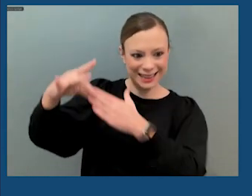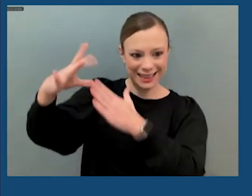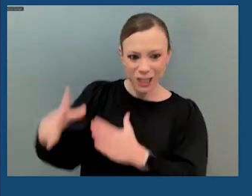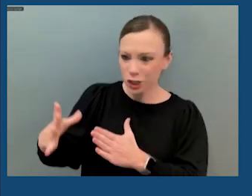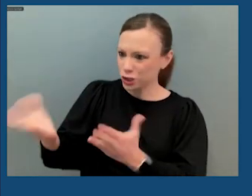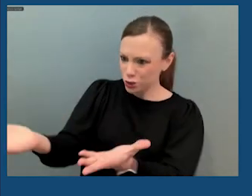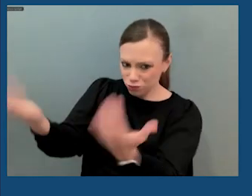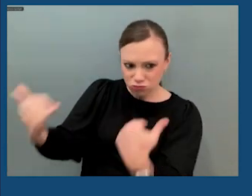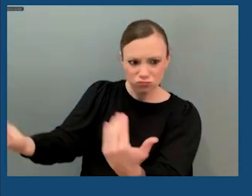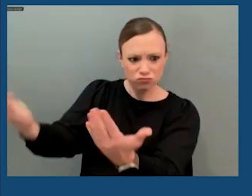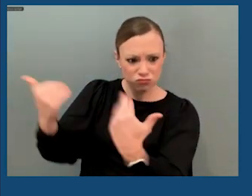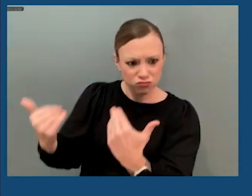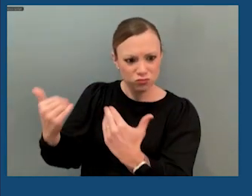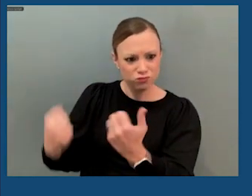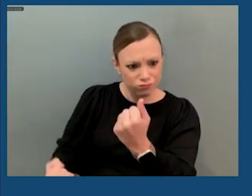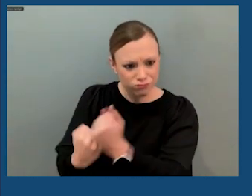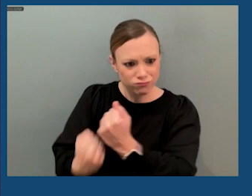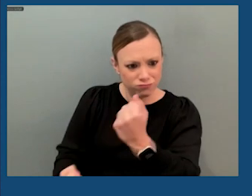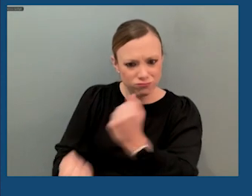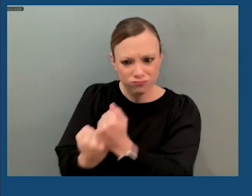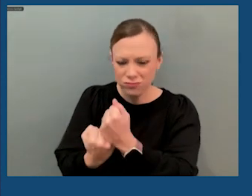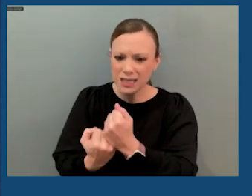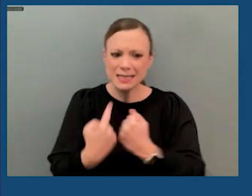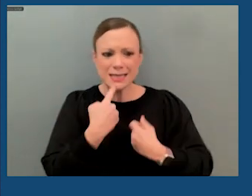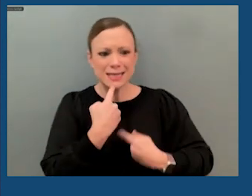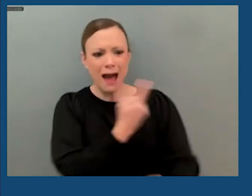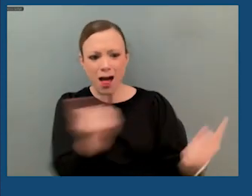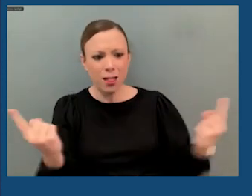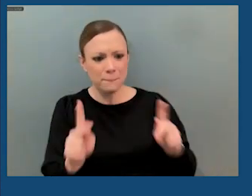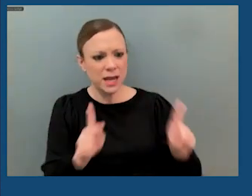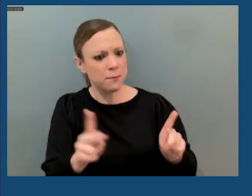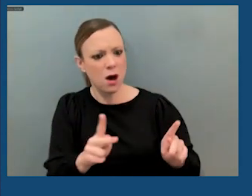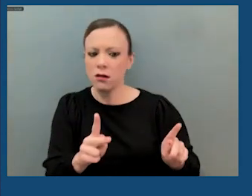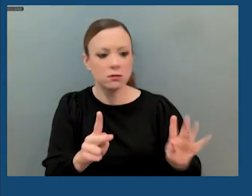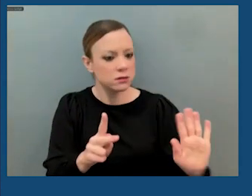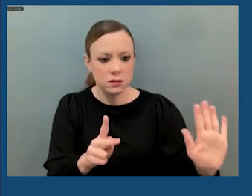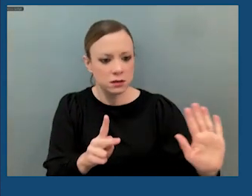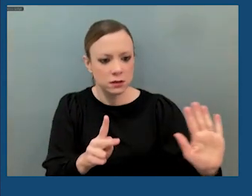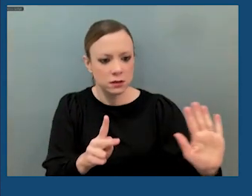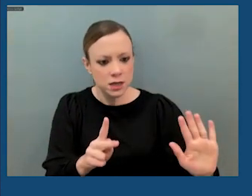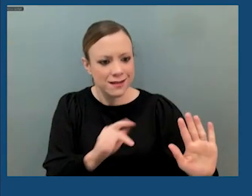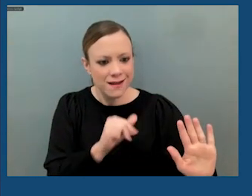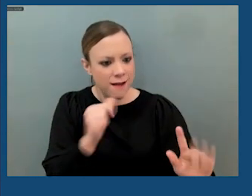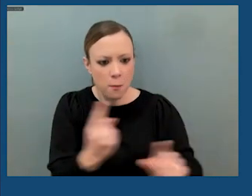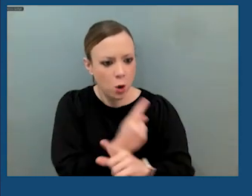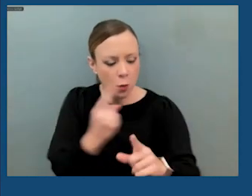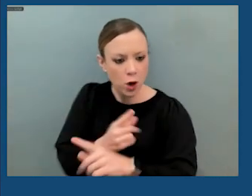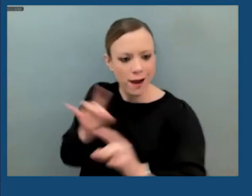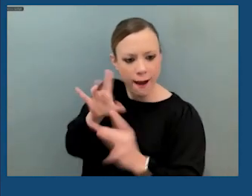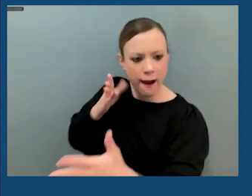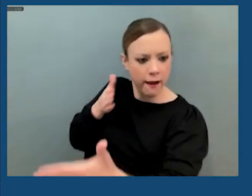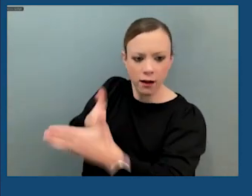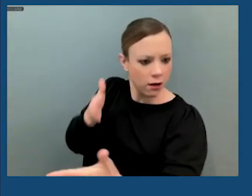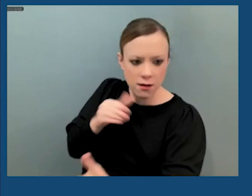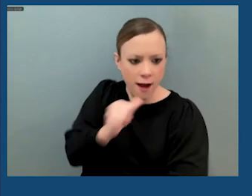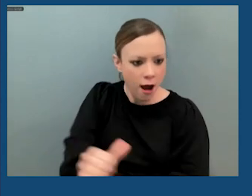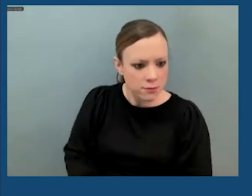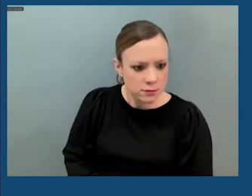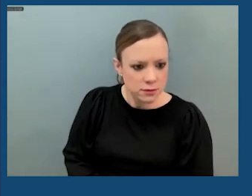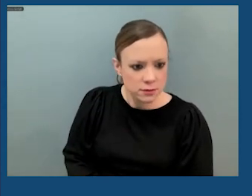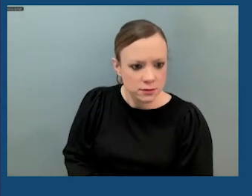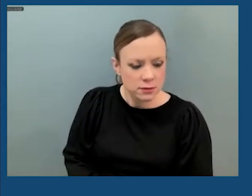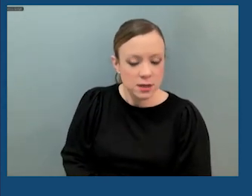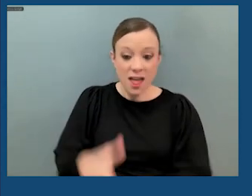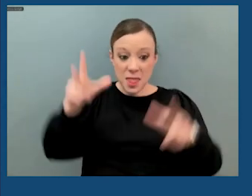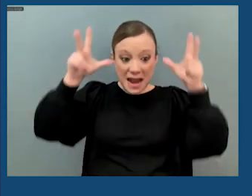by the people to speak out with a strong voice, and in the face of evil, declare that we will